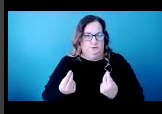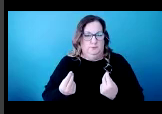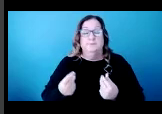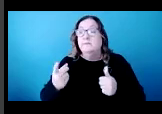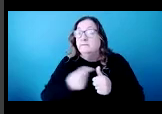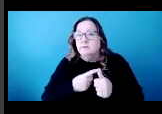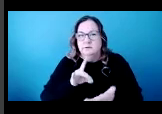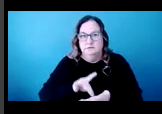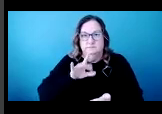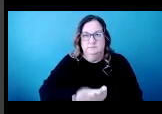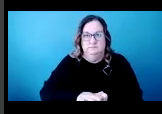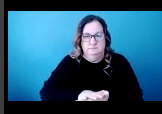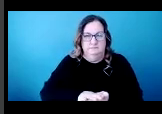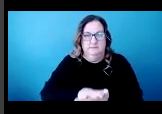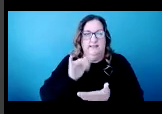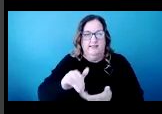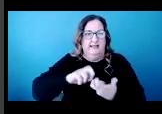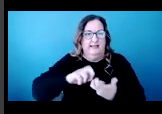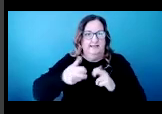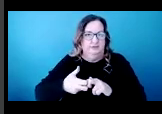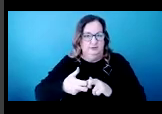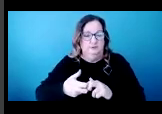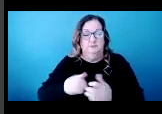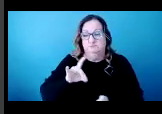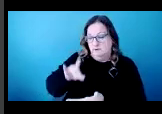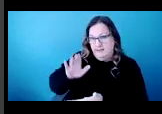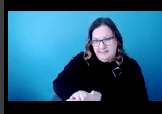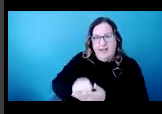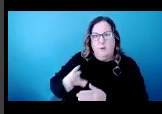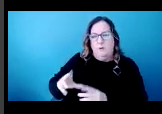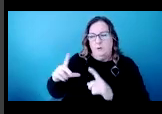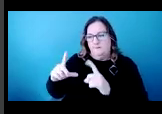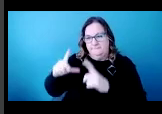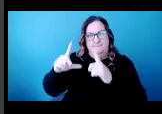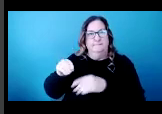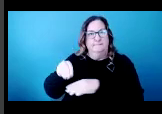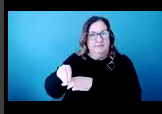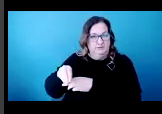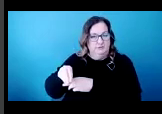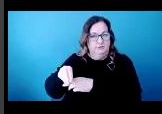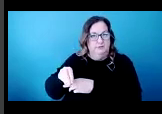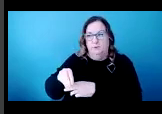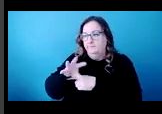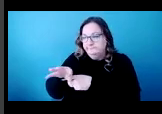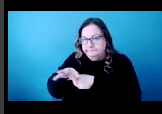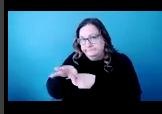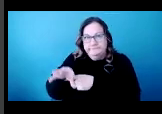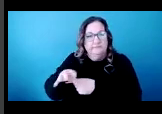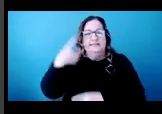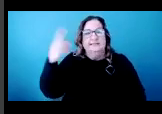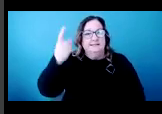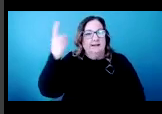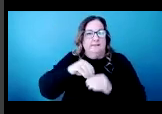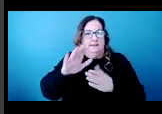issue. Write it down. Take pictures if it's something in your community that you see that is maybe like